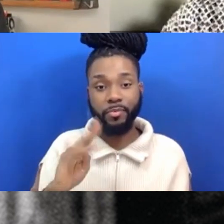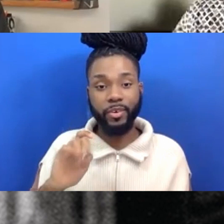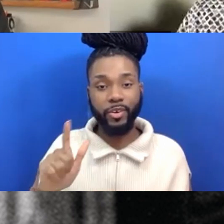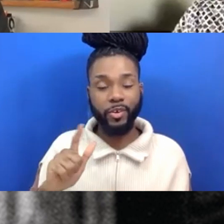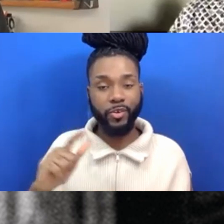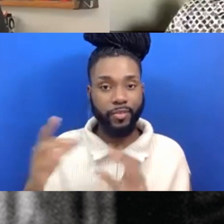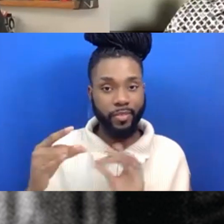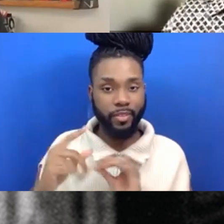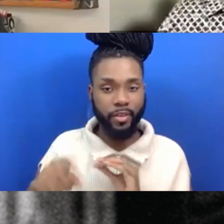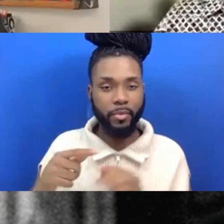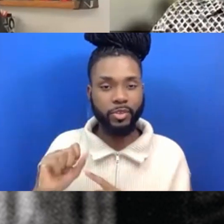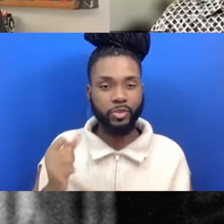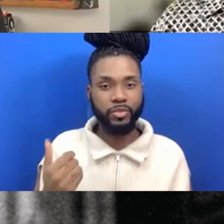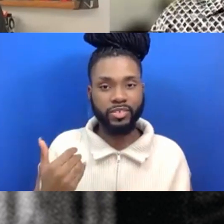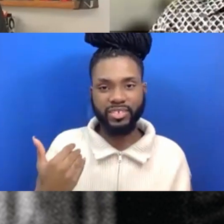had